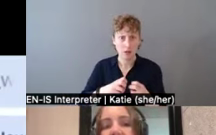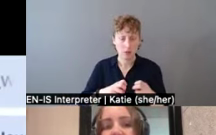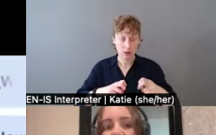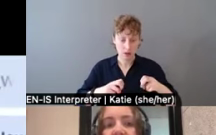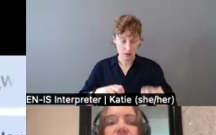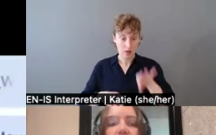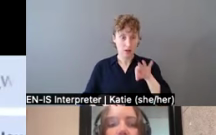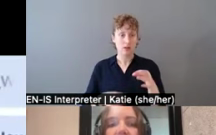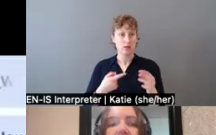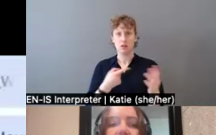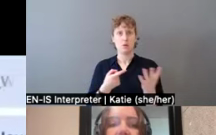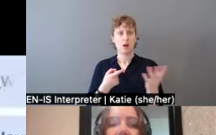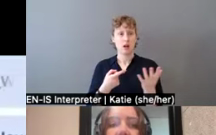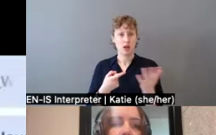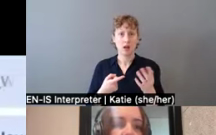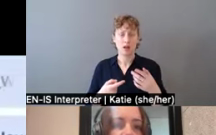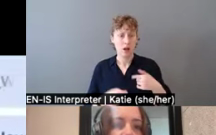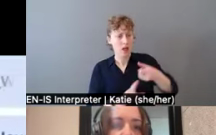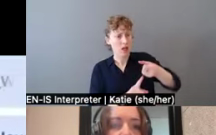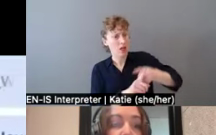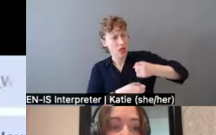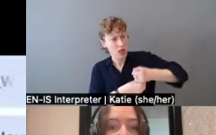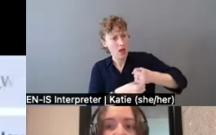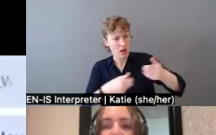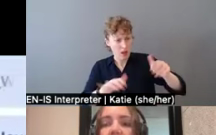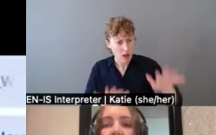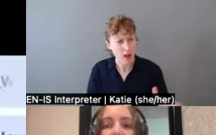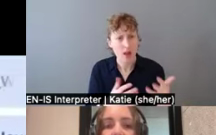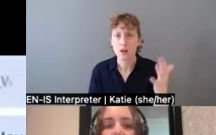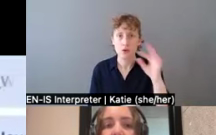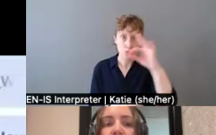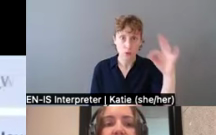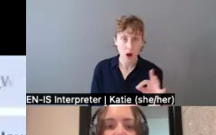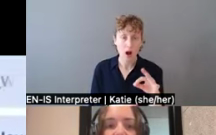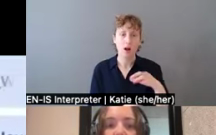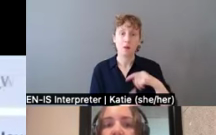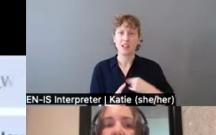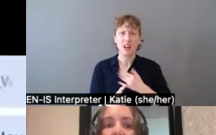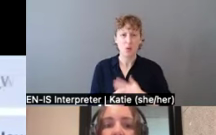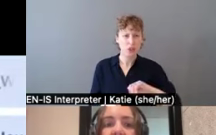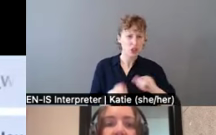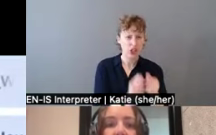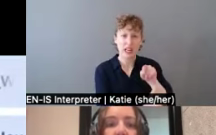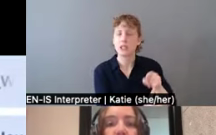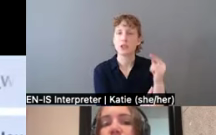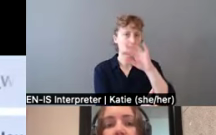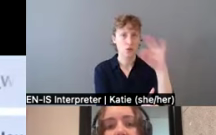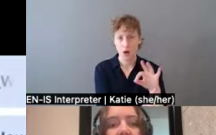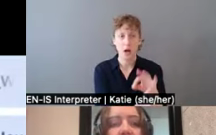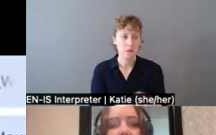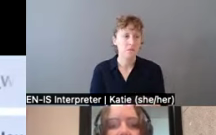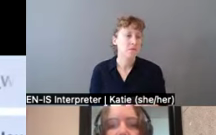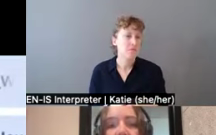Why is it relevant? Why is there something that you want to change on this issue? So that's the